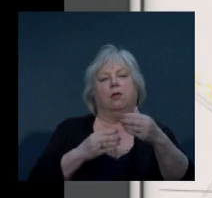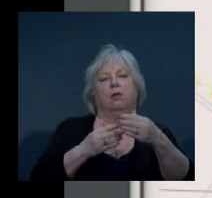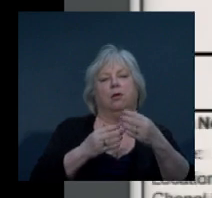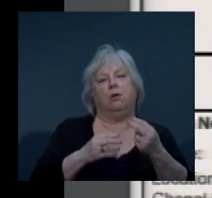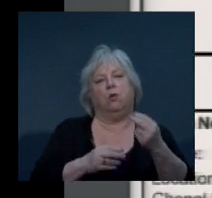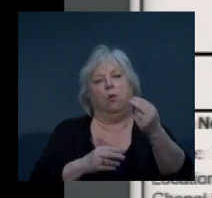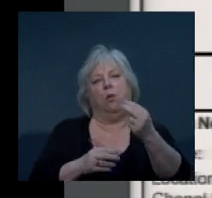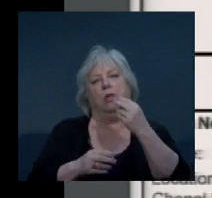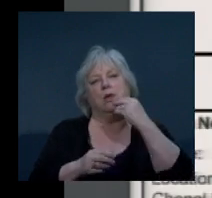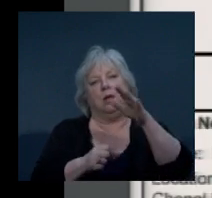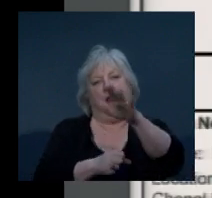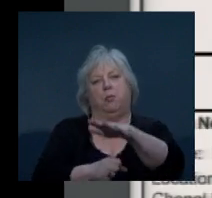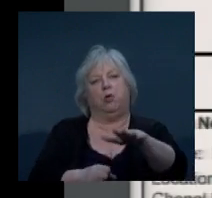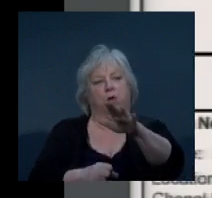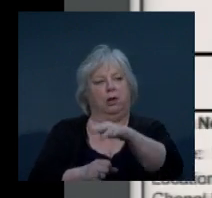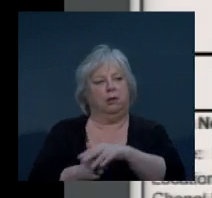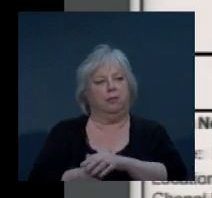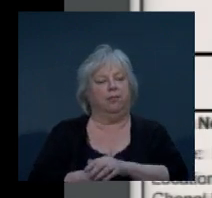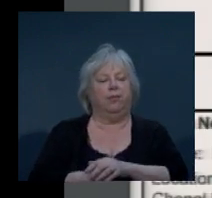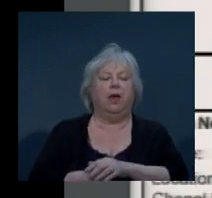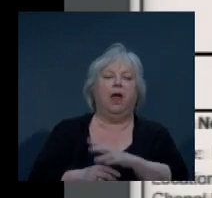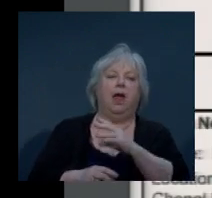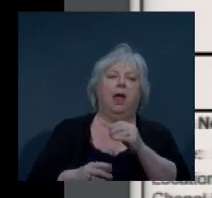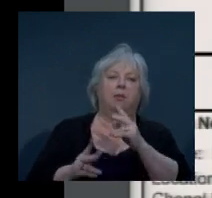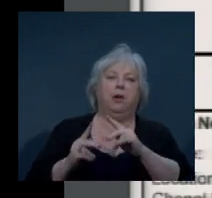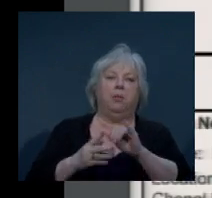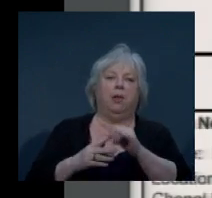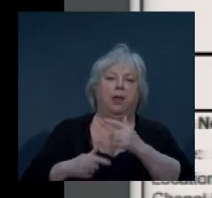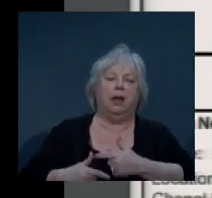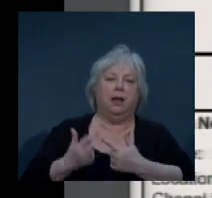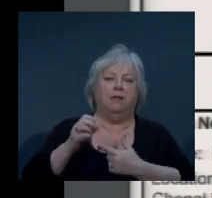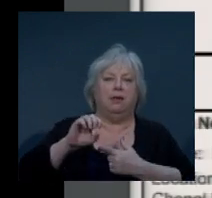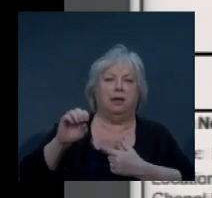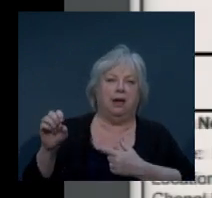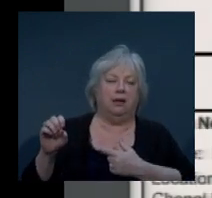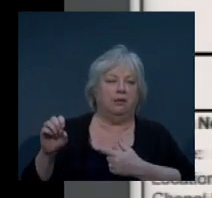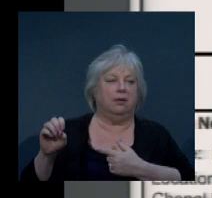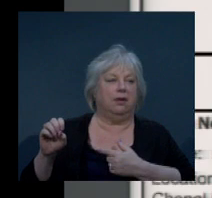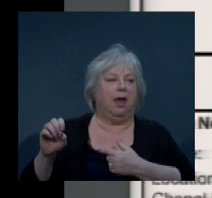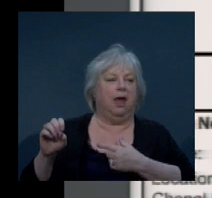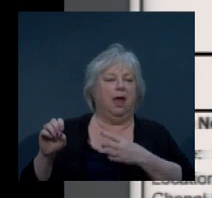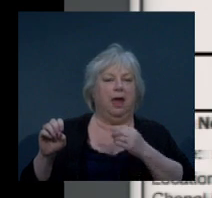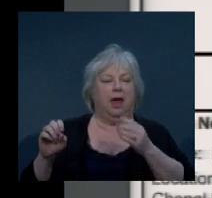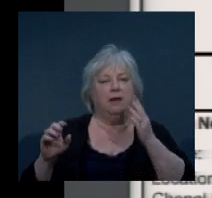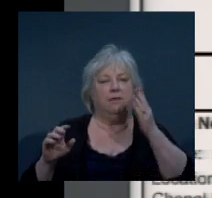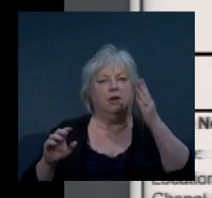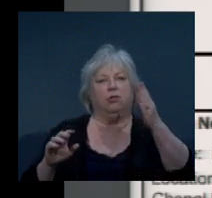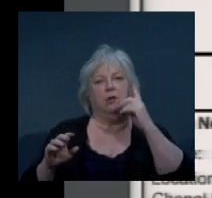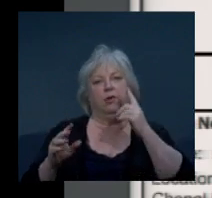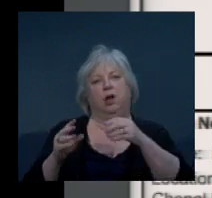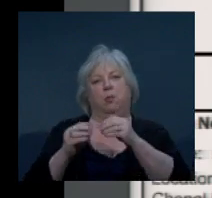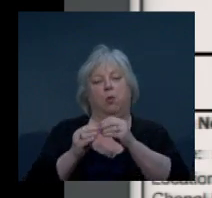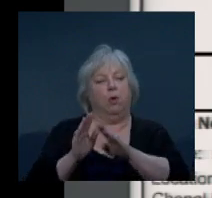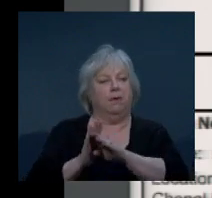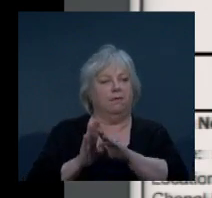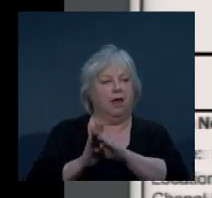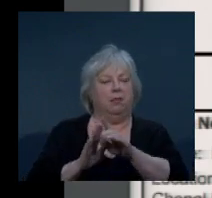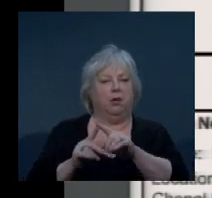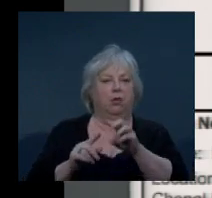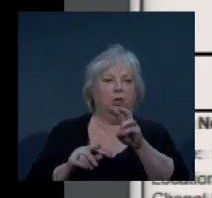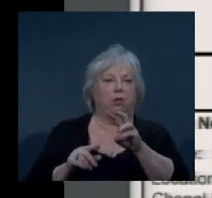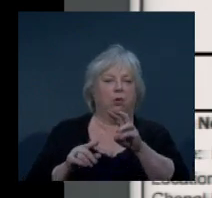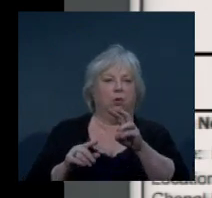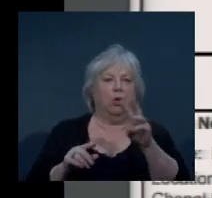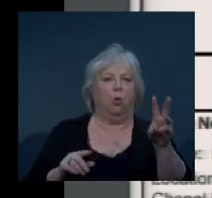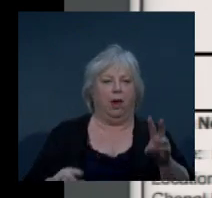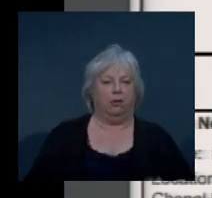north, the residents to the east, and also eventually for any further developments to the west